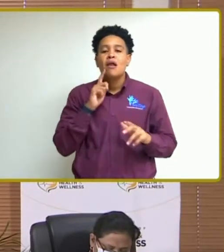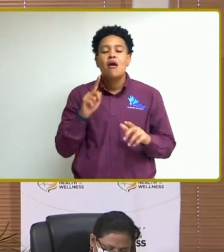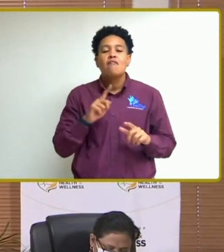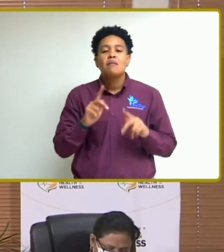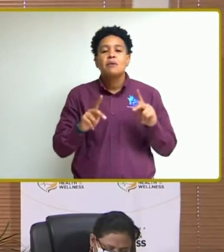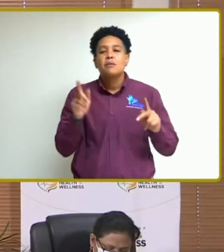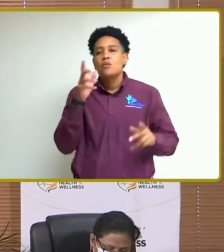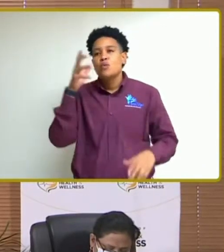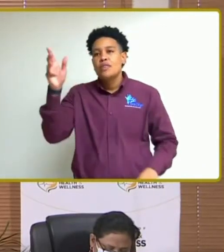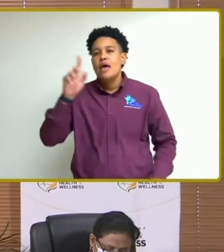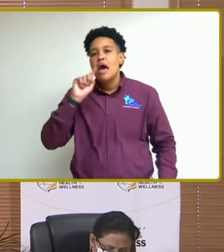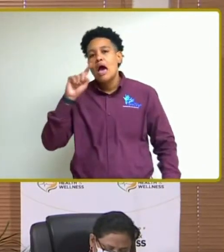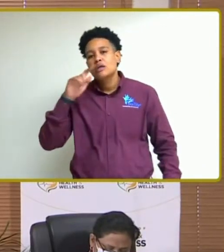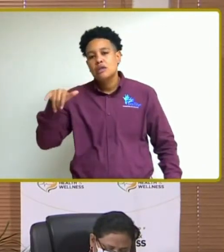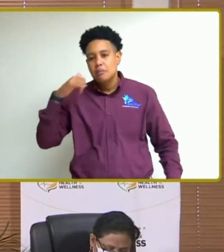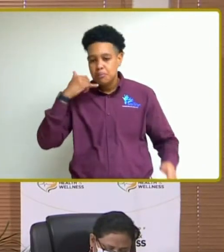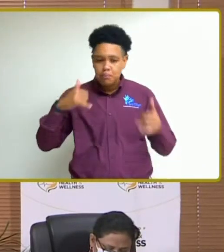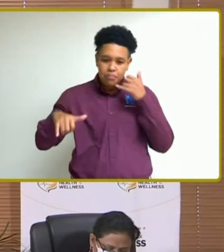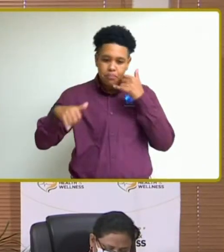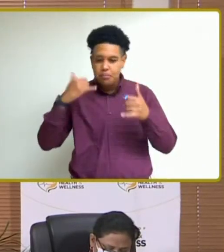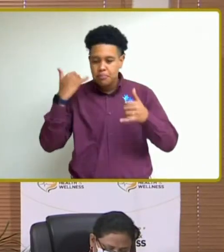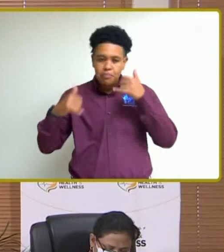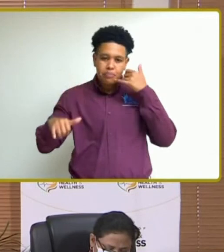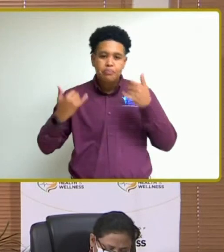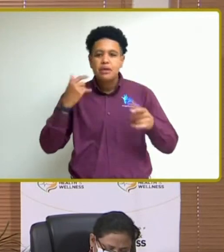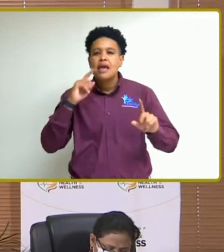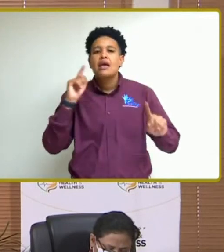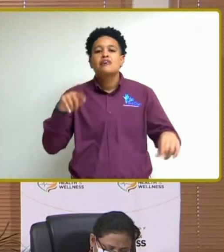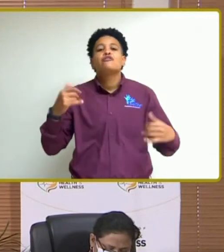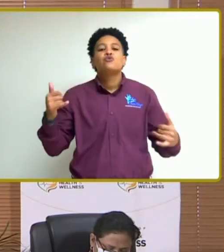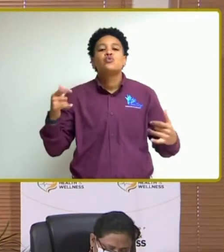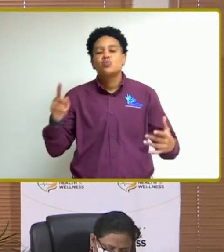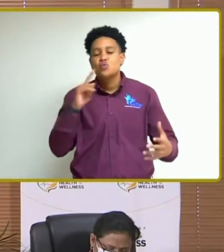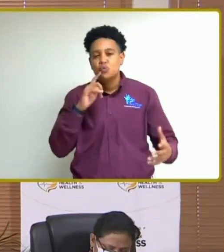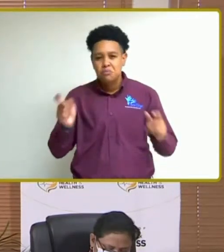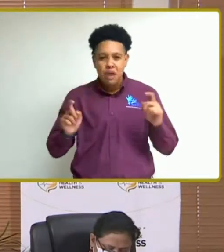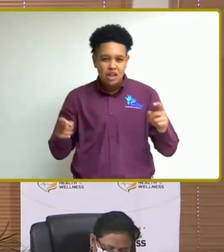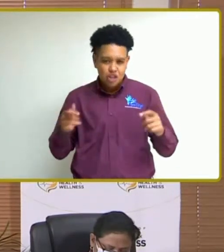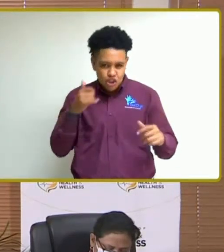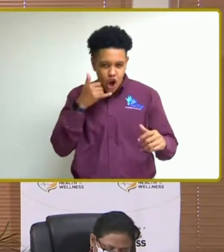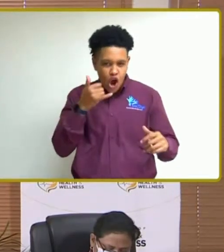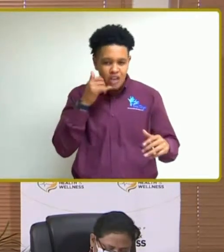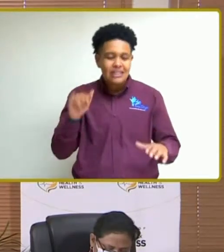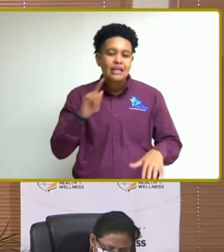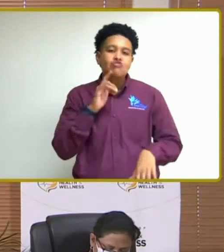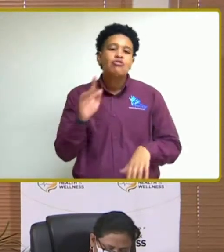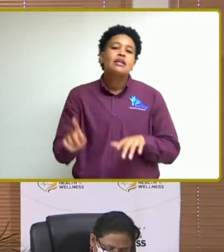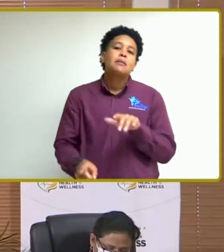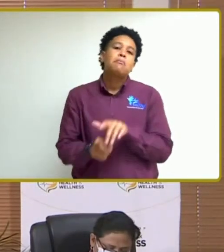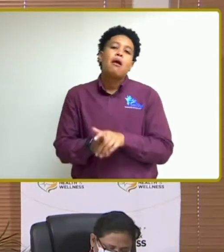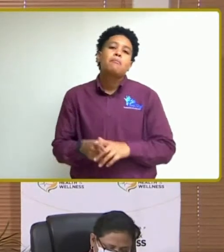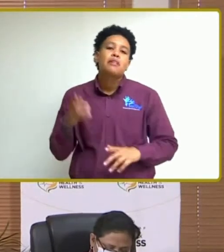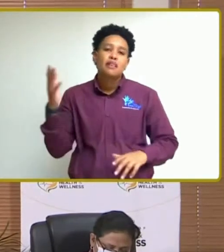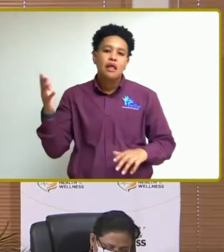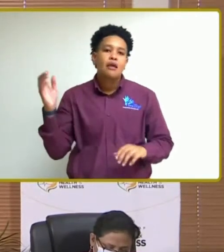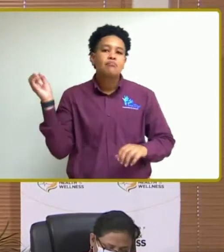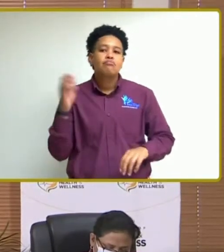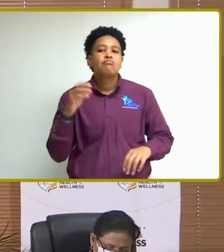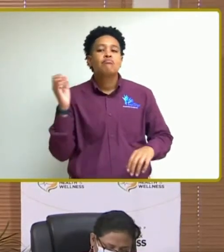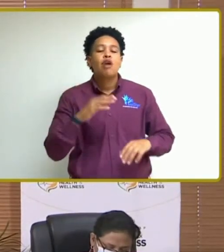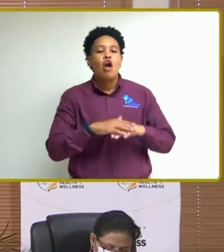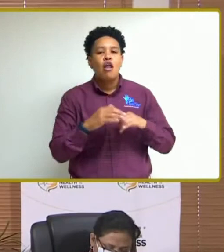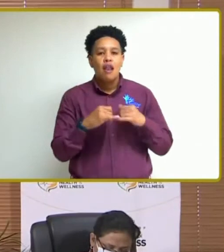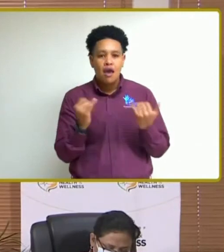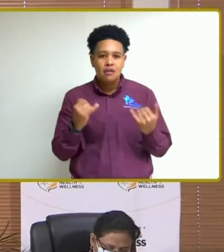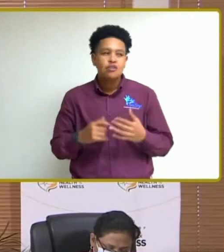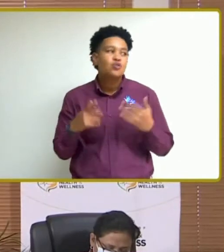today to absorb the number of calls that are being fielded.